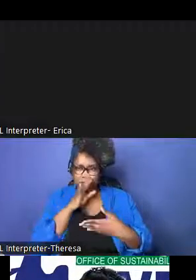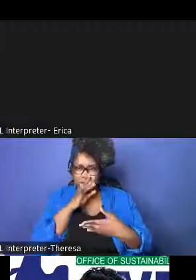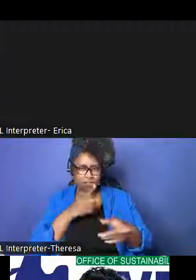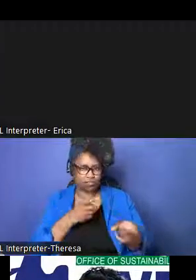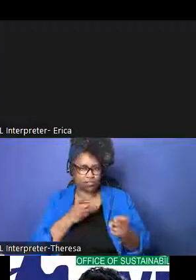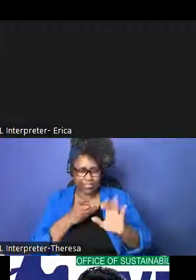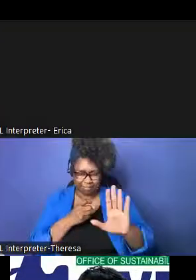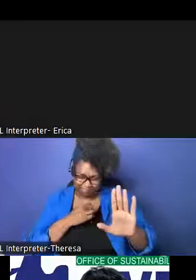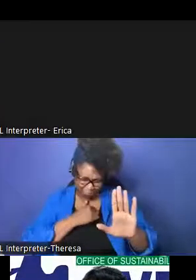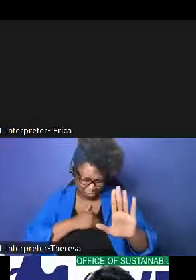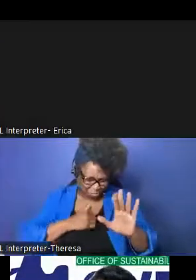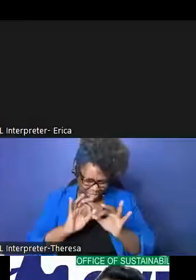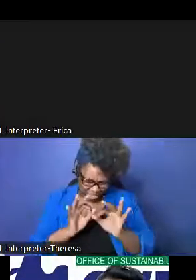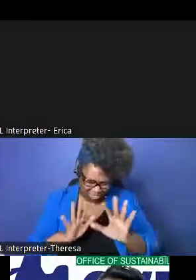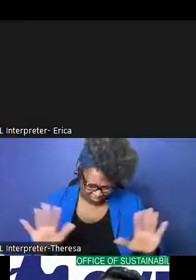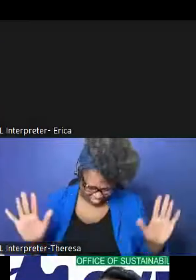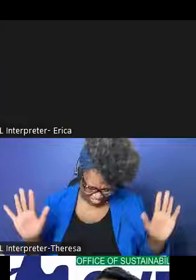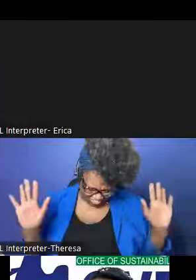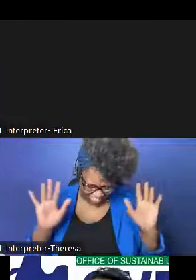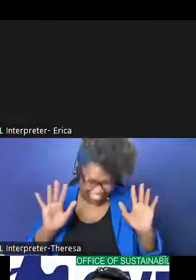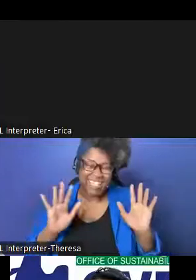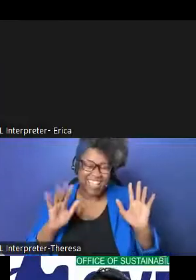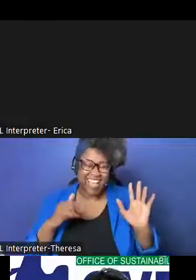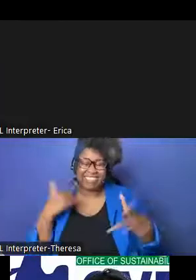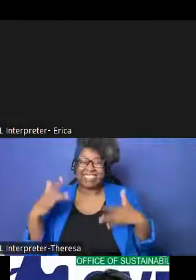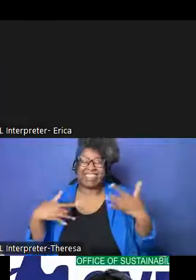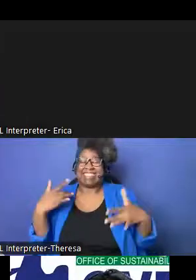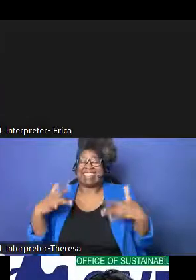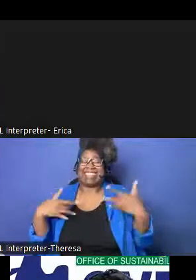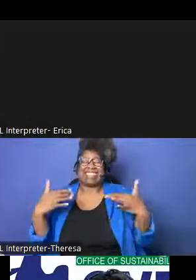to my interpreters. Getting excited.